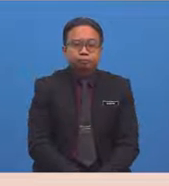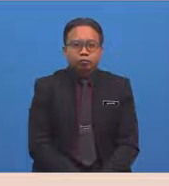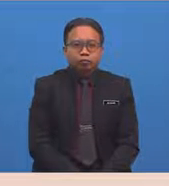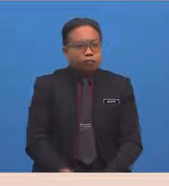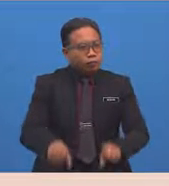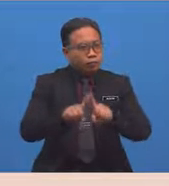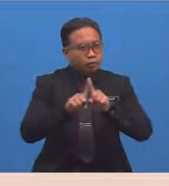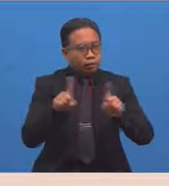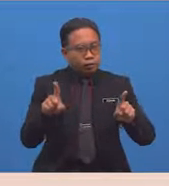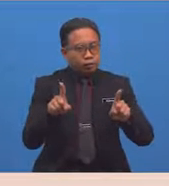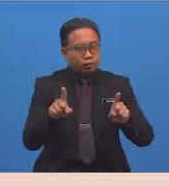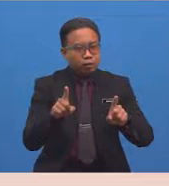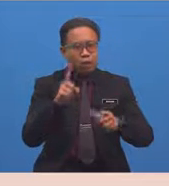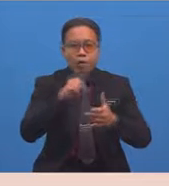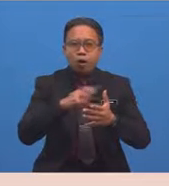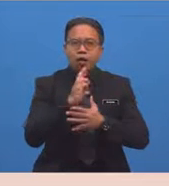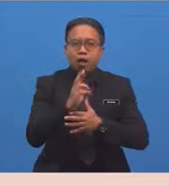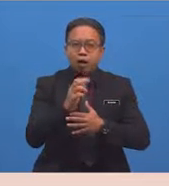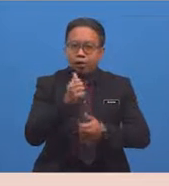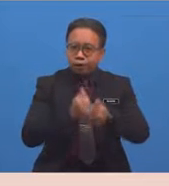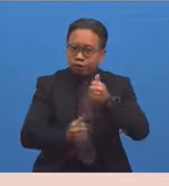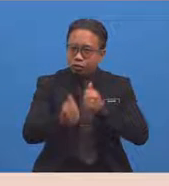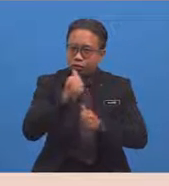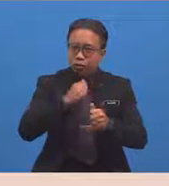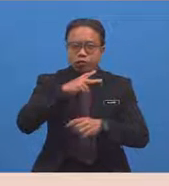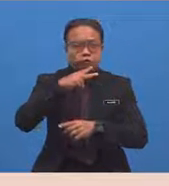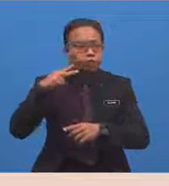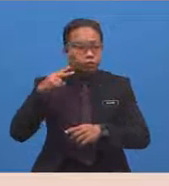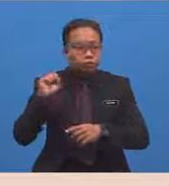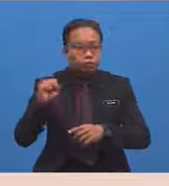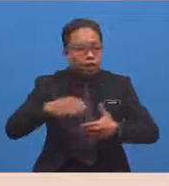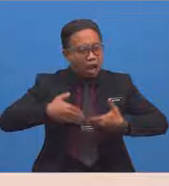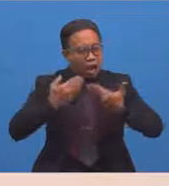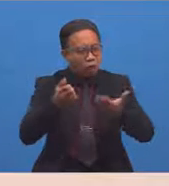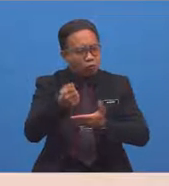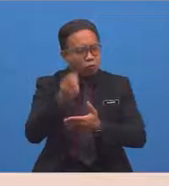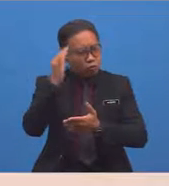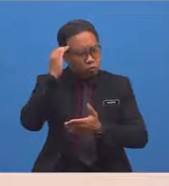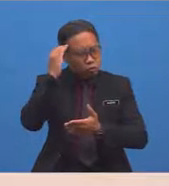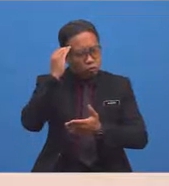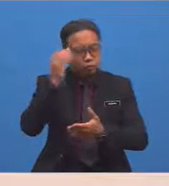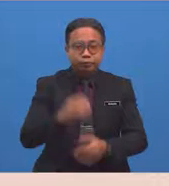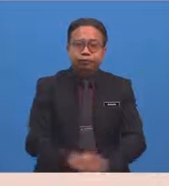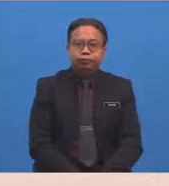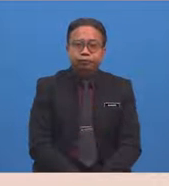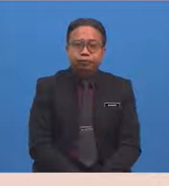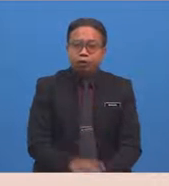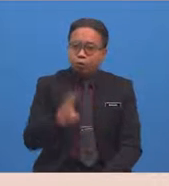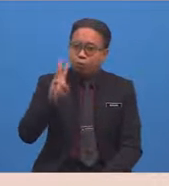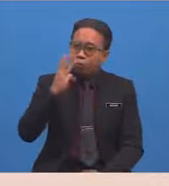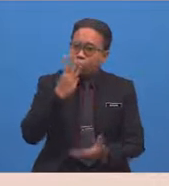But then again, what are action verbs? How do you define them?